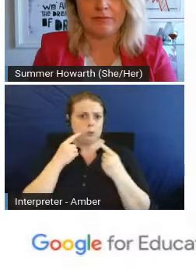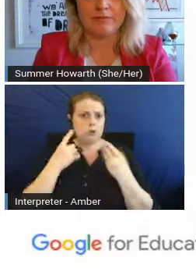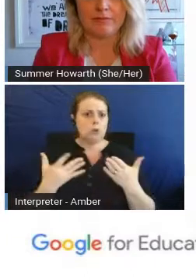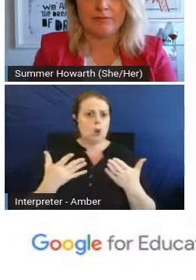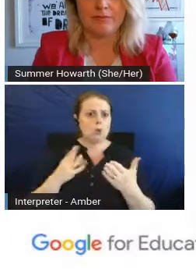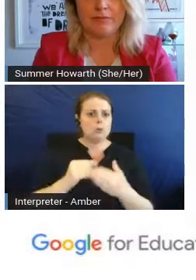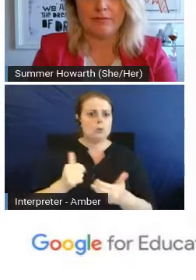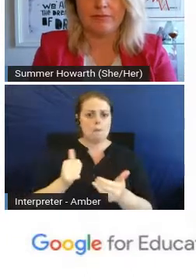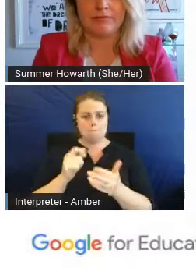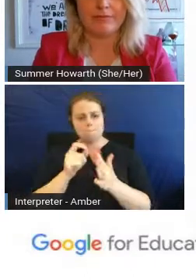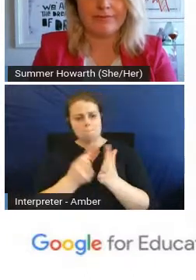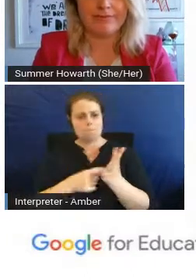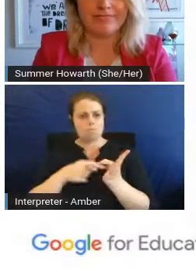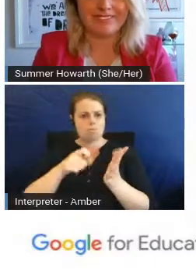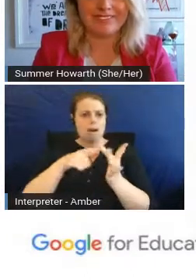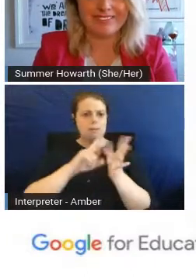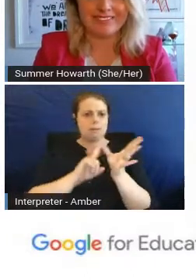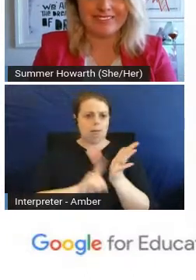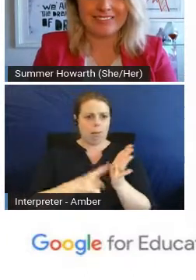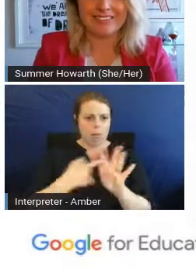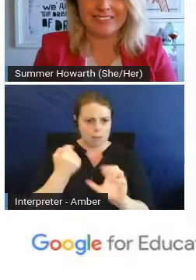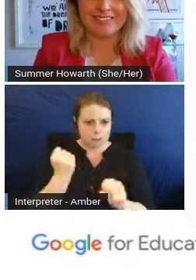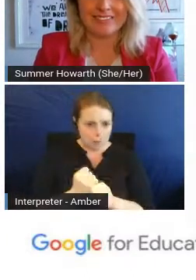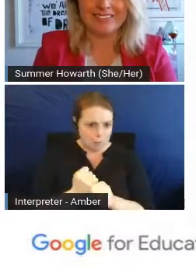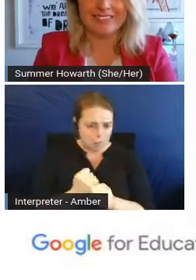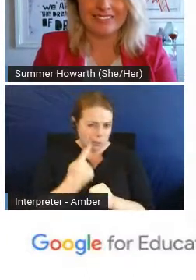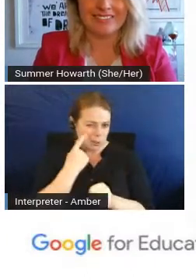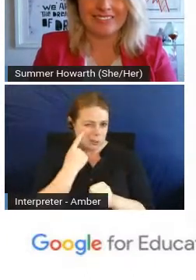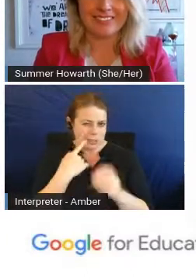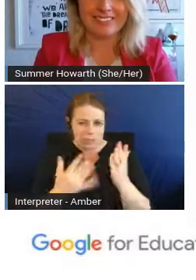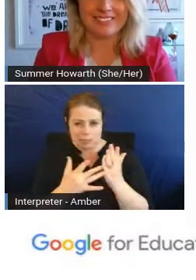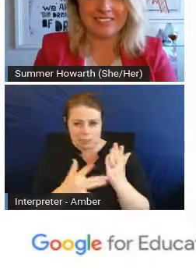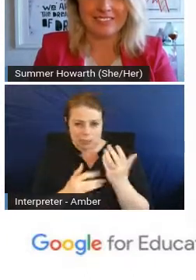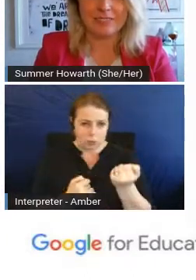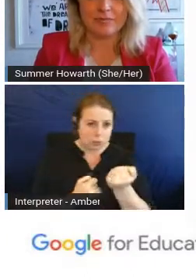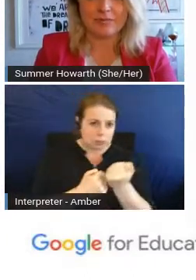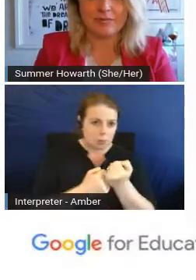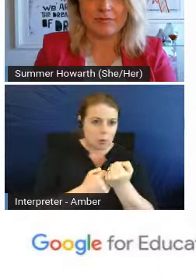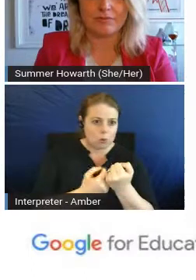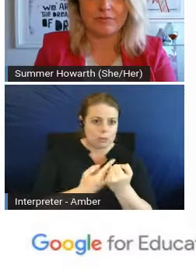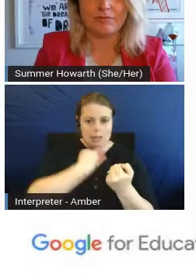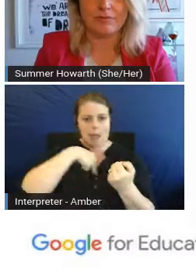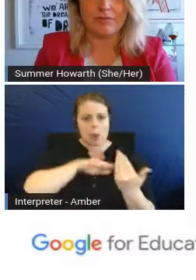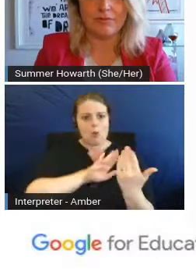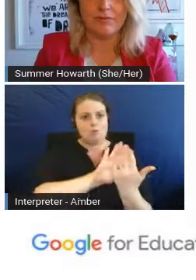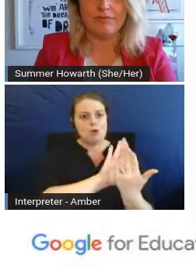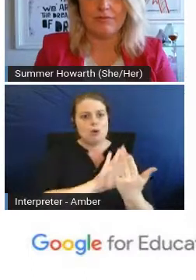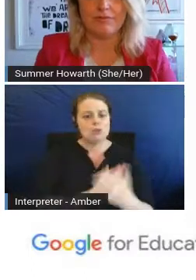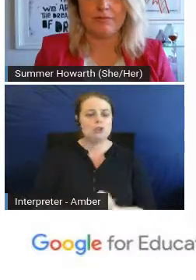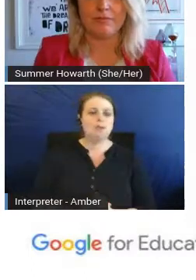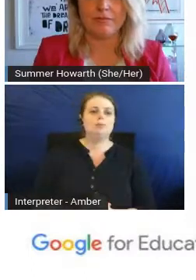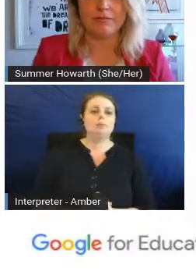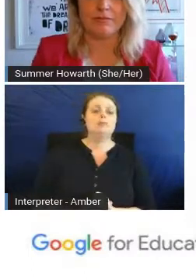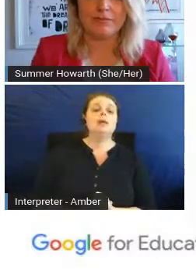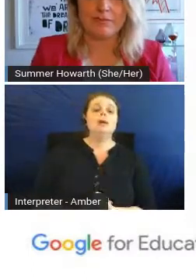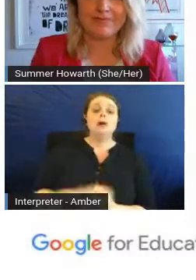practical example and see how that technology supports this approach to learning. As ever, though, feel free to jump into the chat and